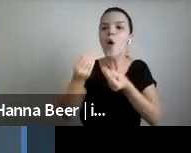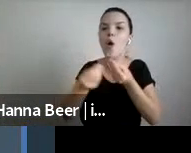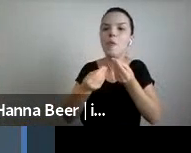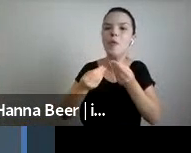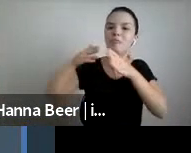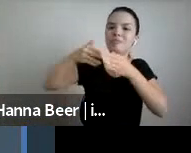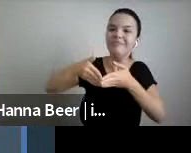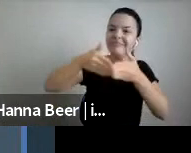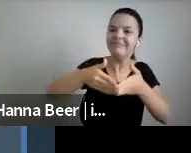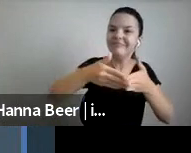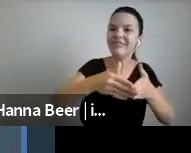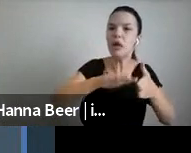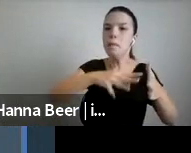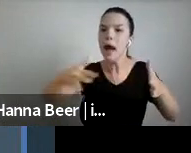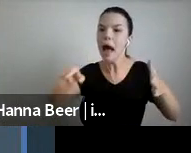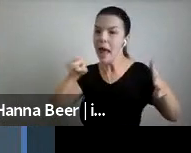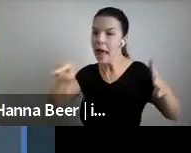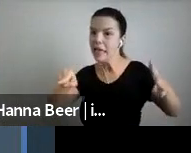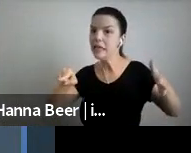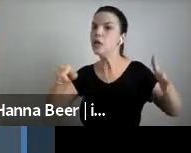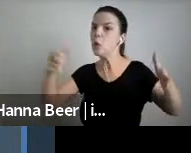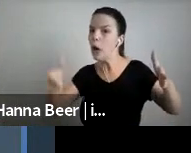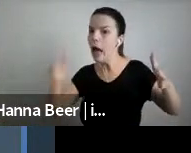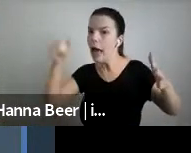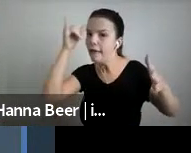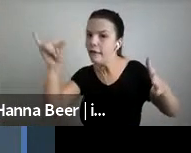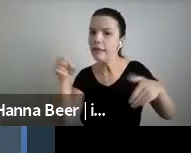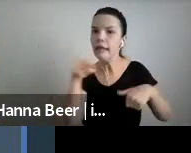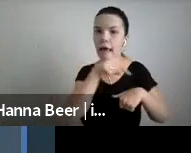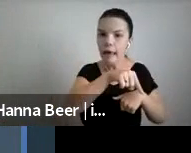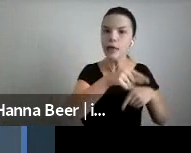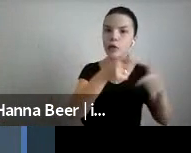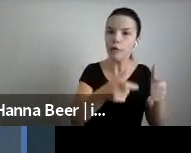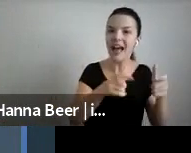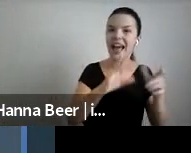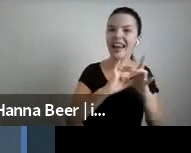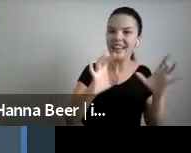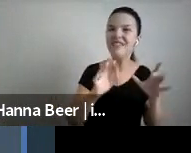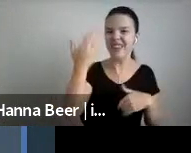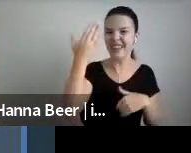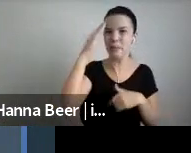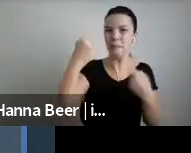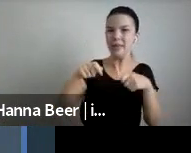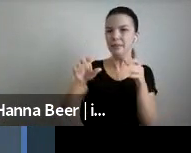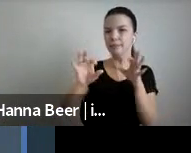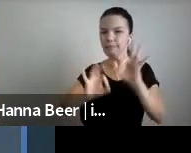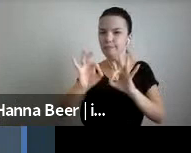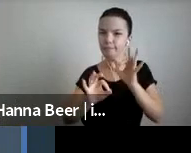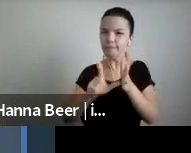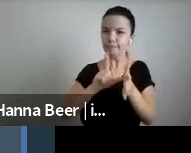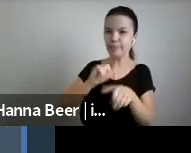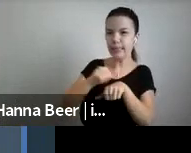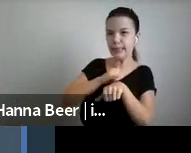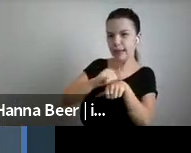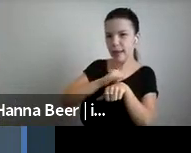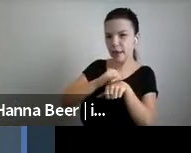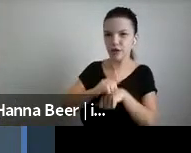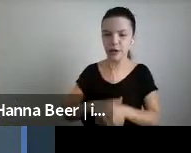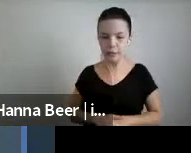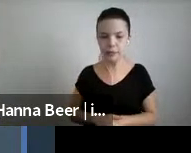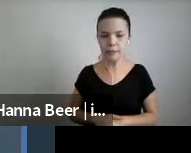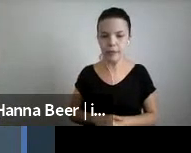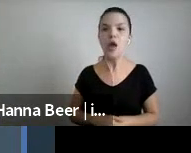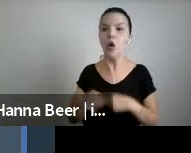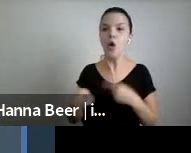And the IMO, we've met with them, and they're considering directions that will